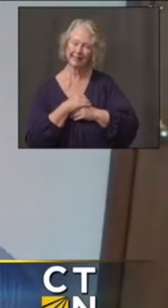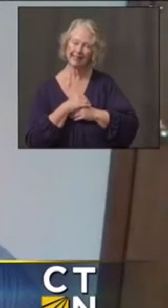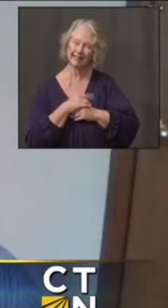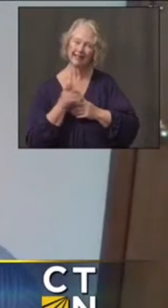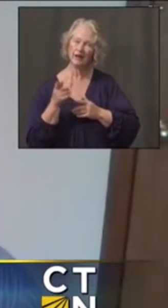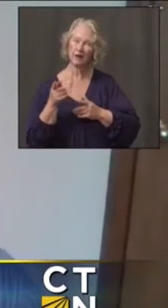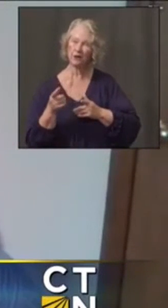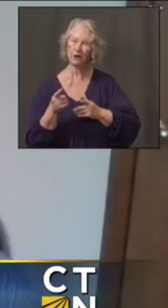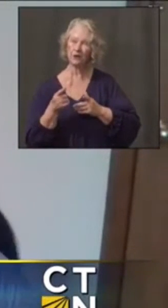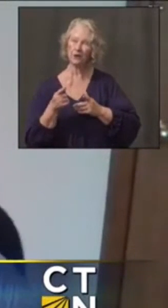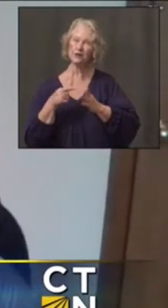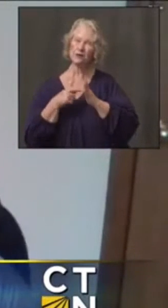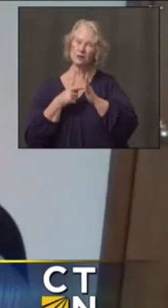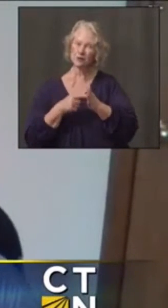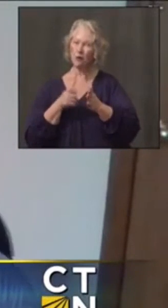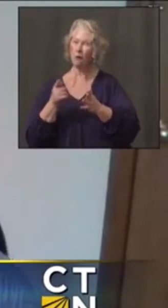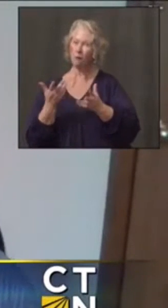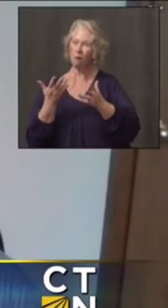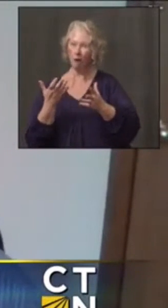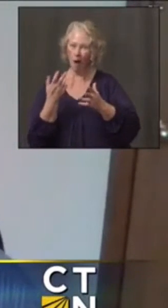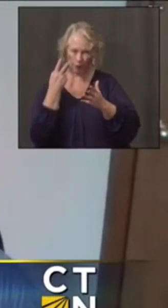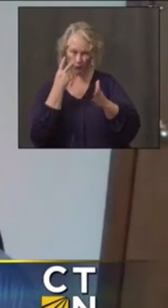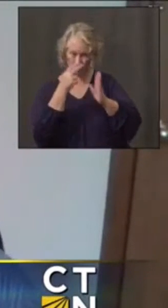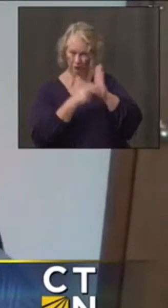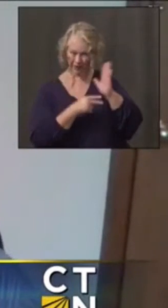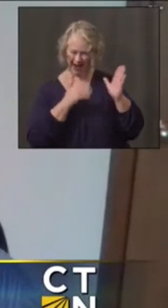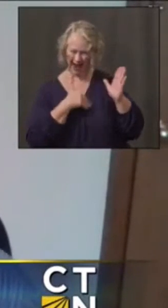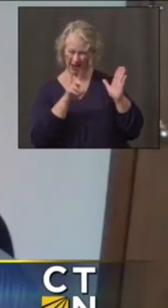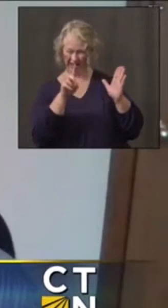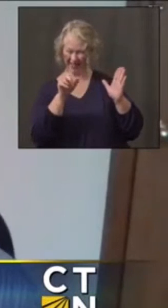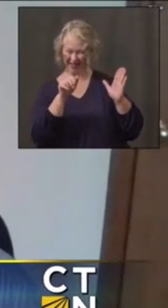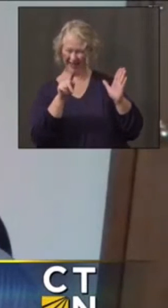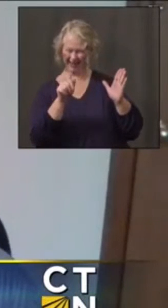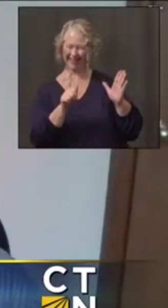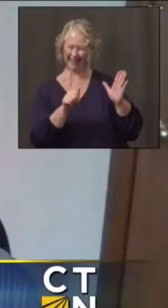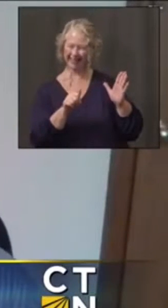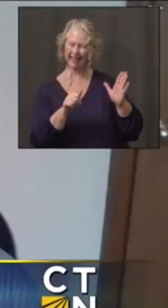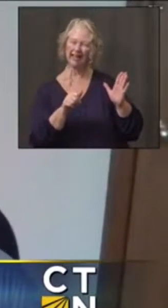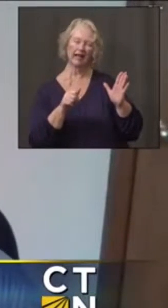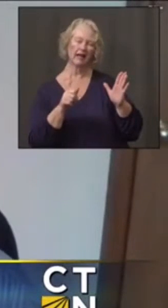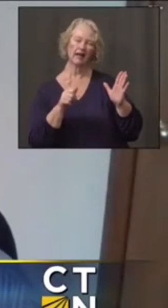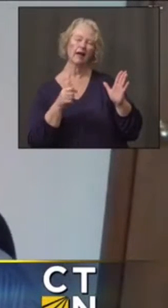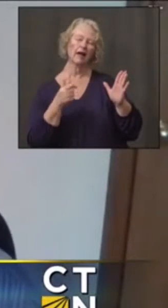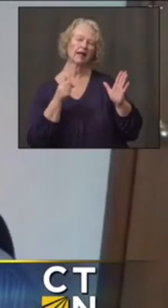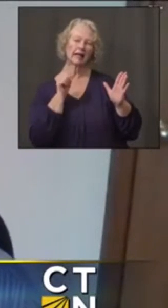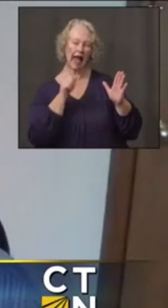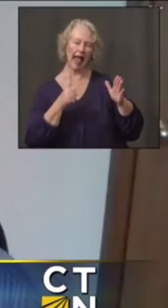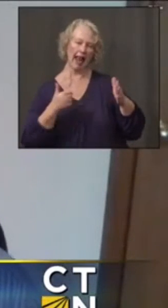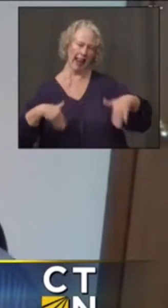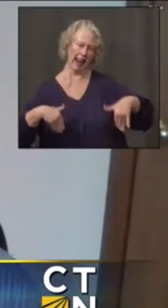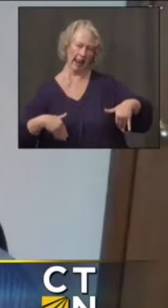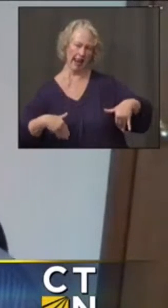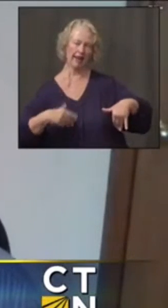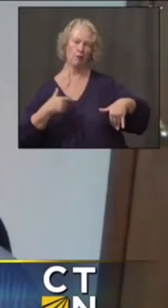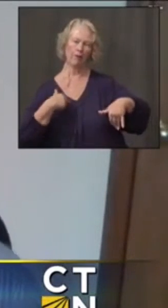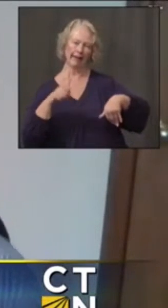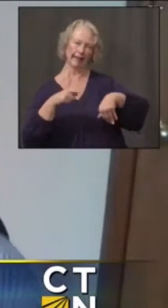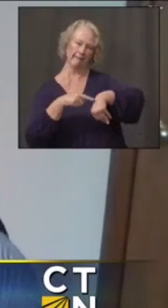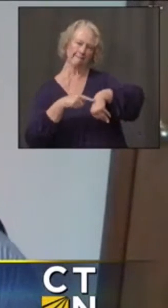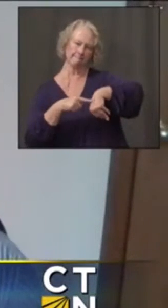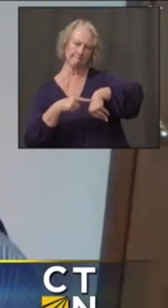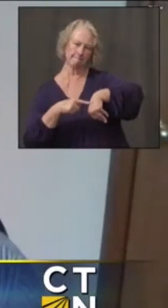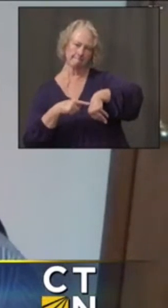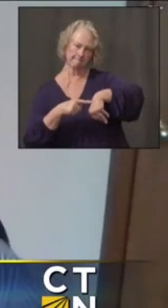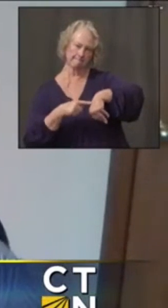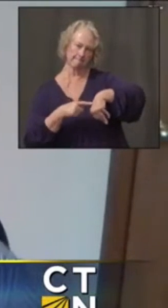passion for the data that we also share. We just need some time. for this to play out. And